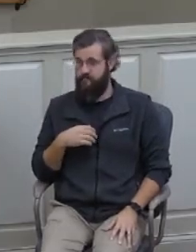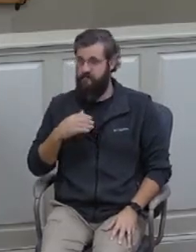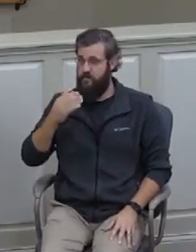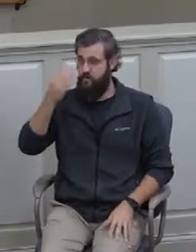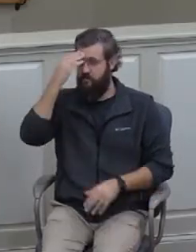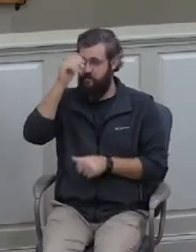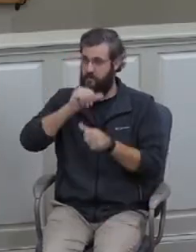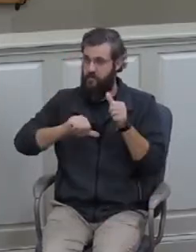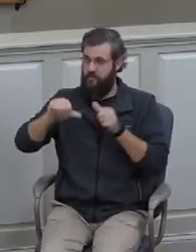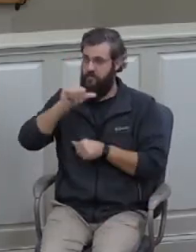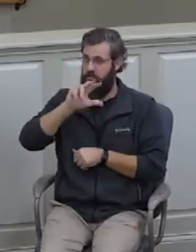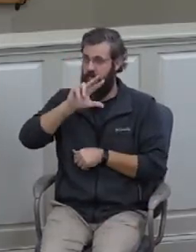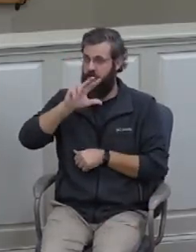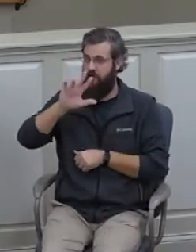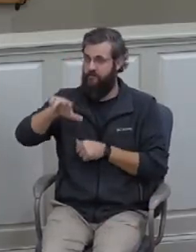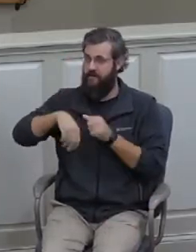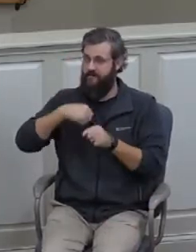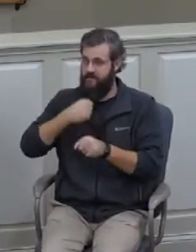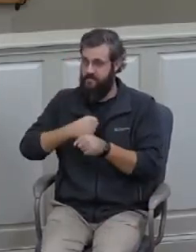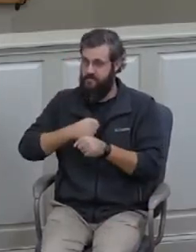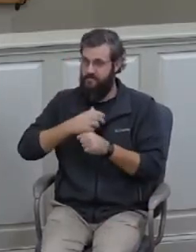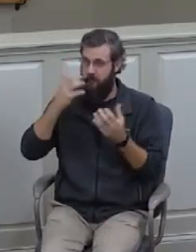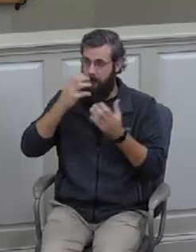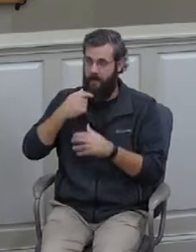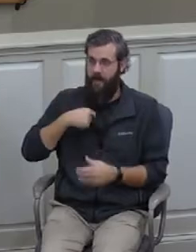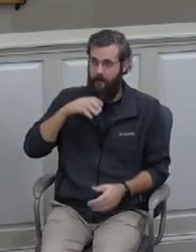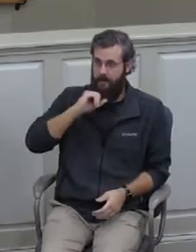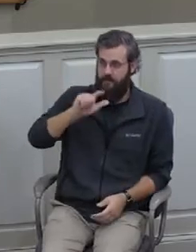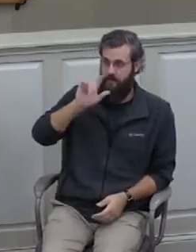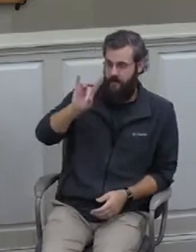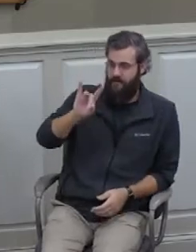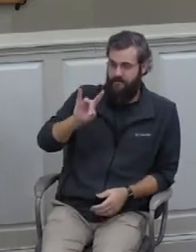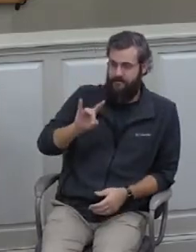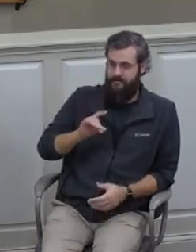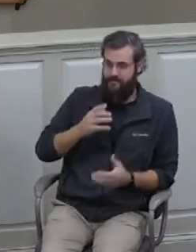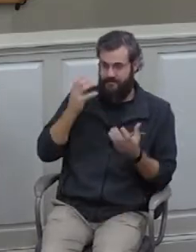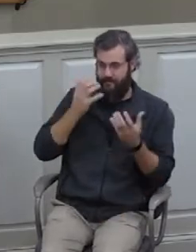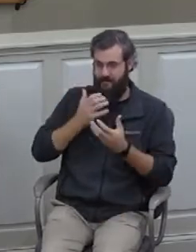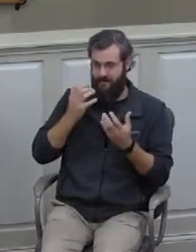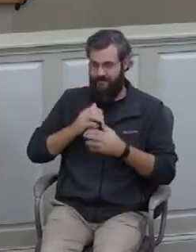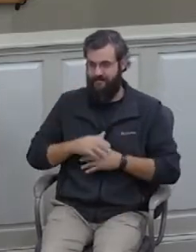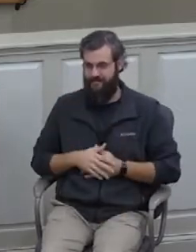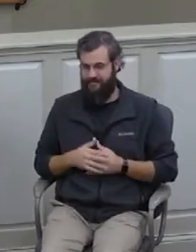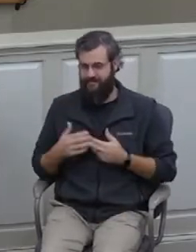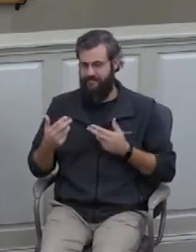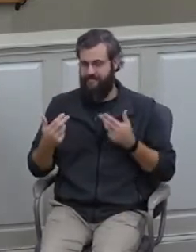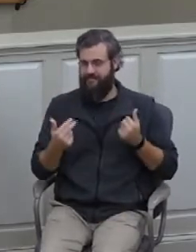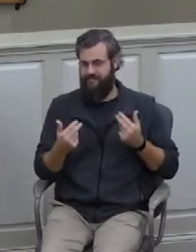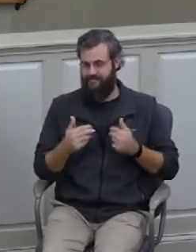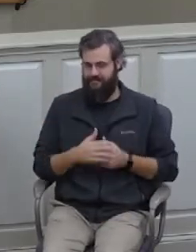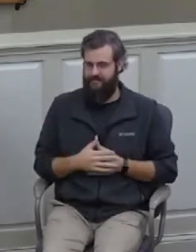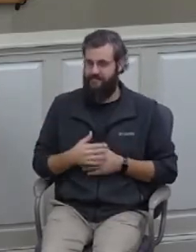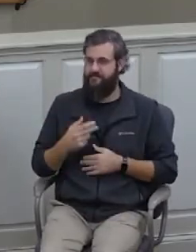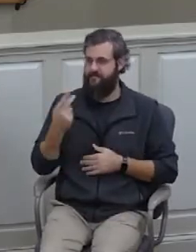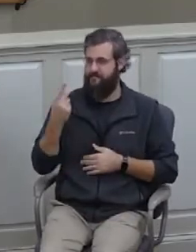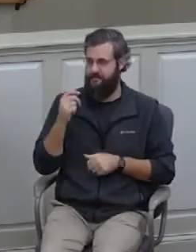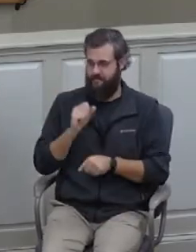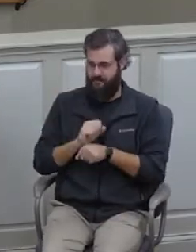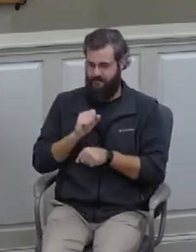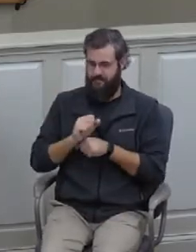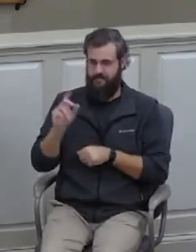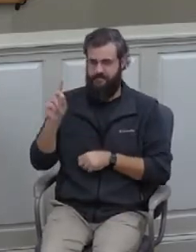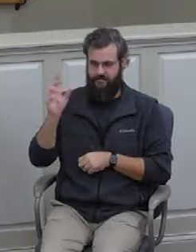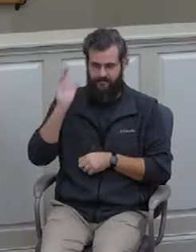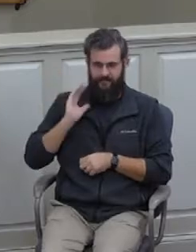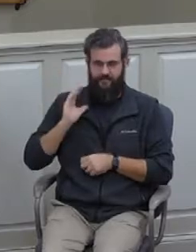other 35 years? Which is amazing since I'm only 28. But we worked at Danville Office Equipment together